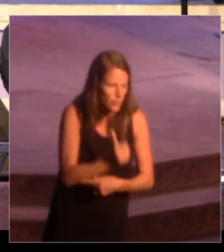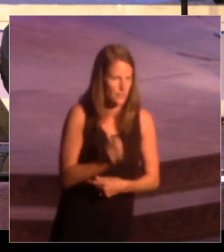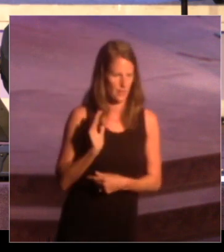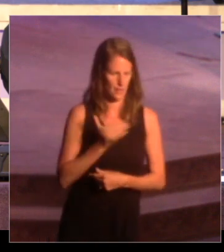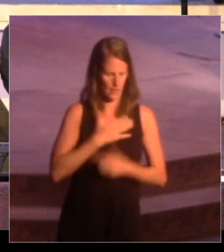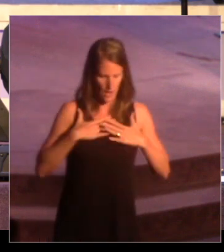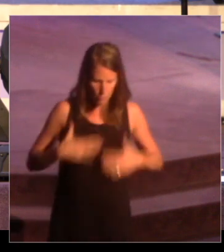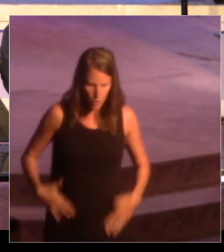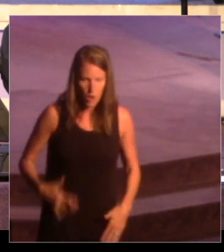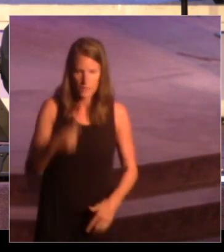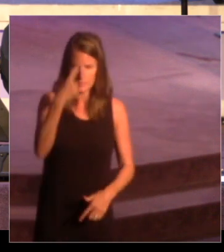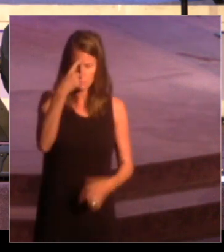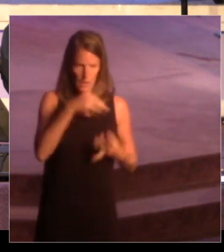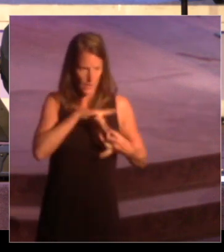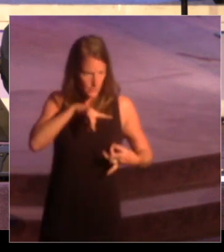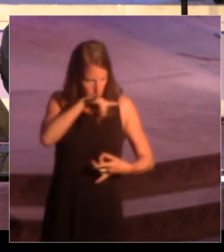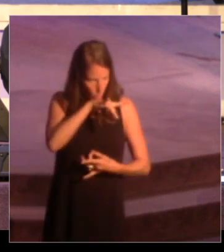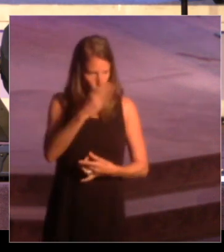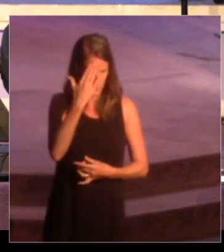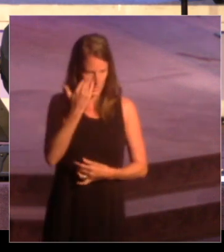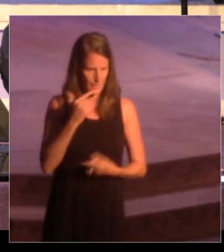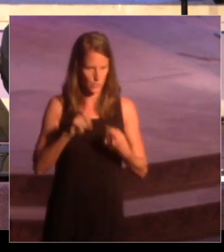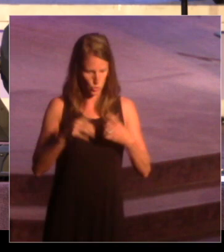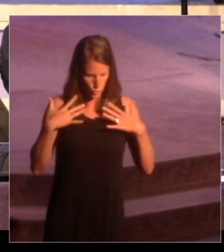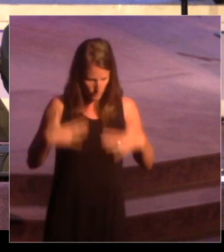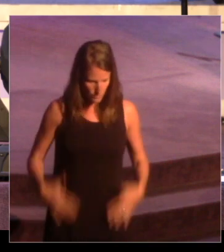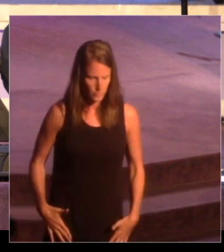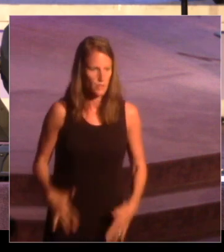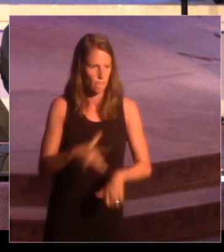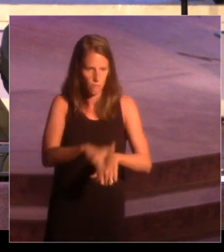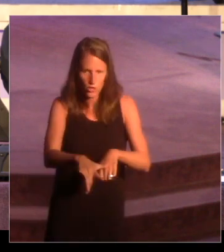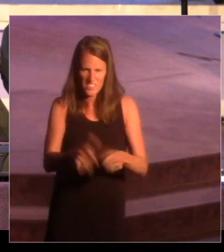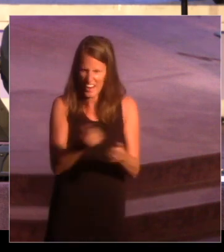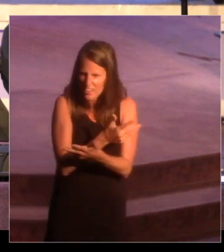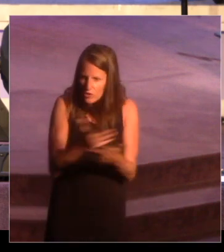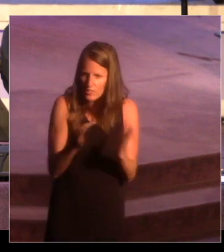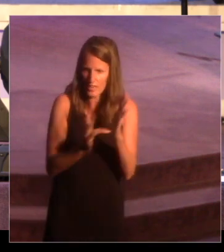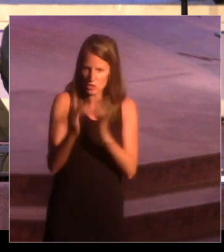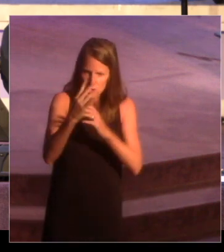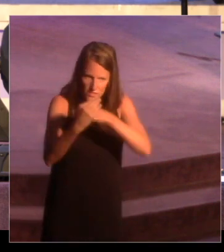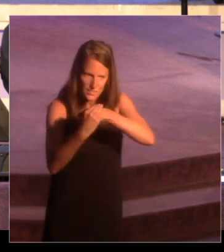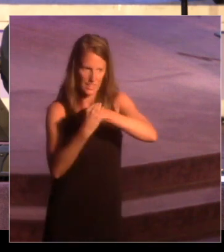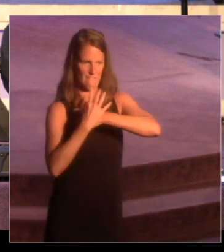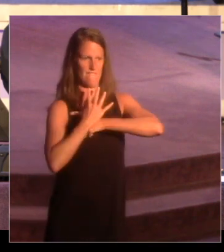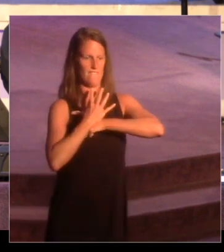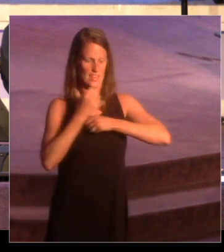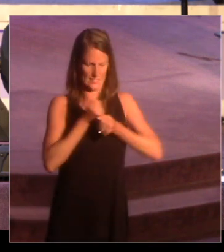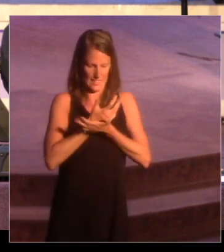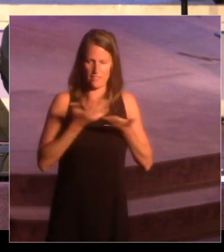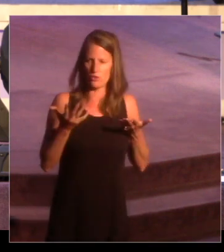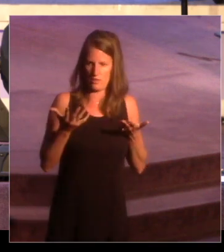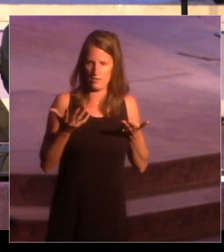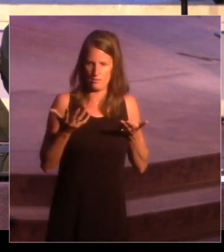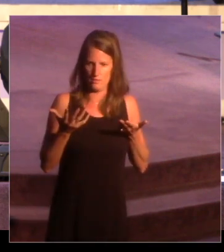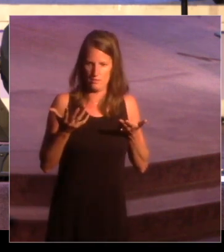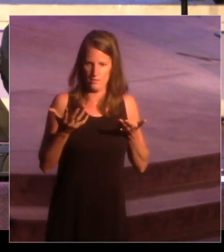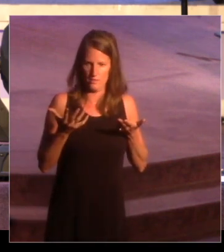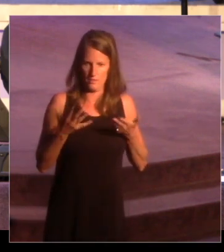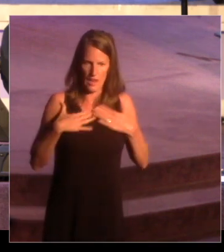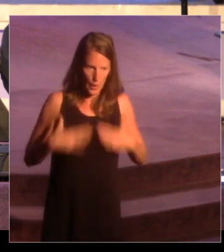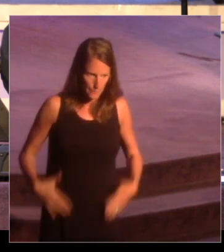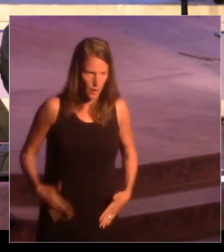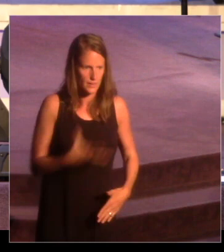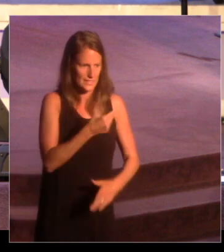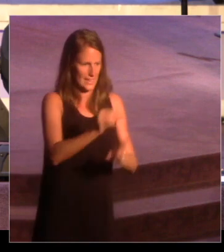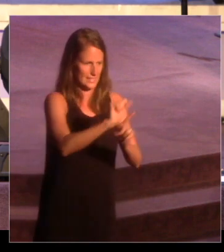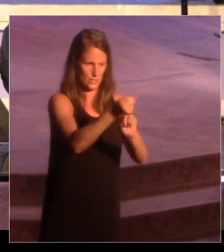mind, body, and soul, our heads, our hearts, and our hands, Christ affects every one of those. One of the core